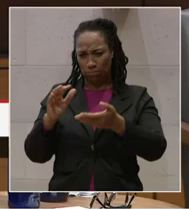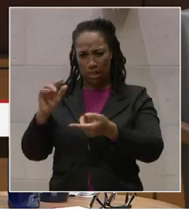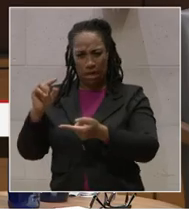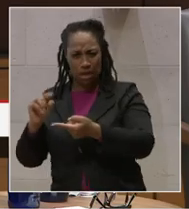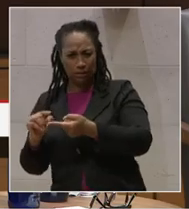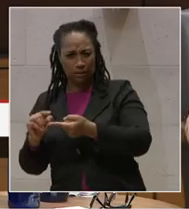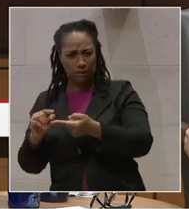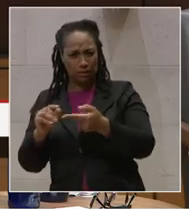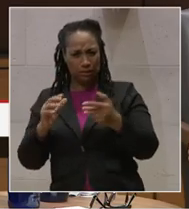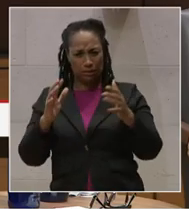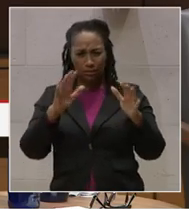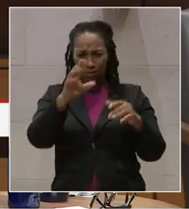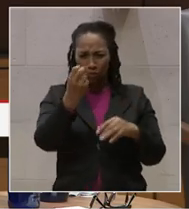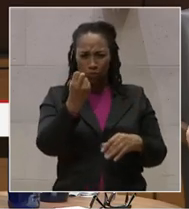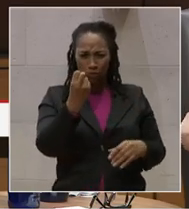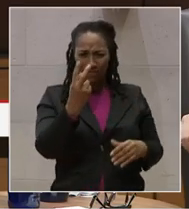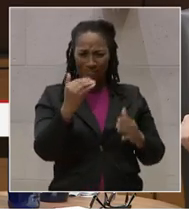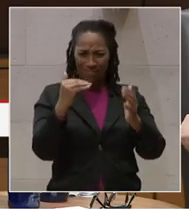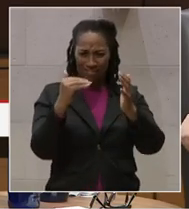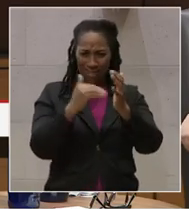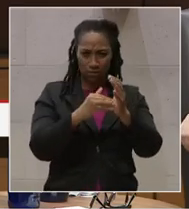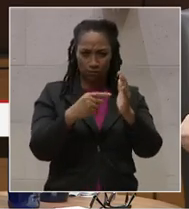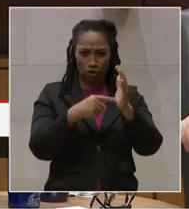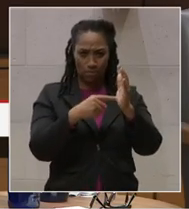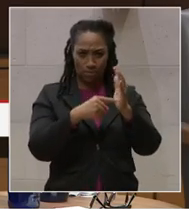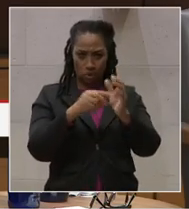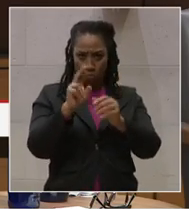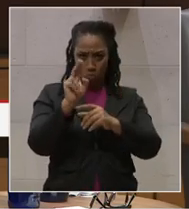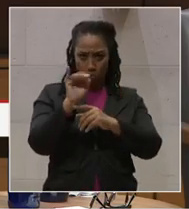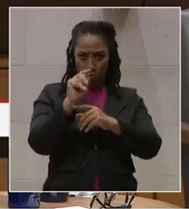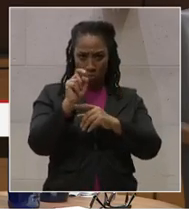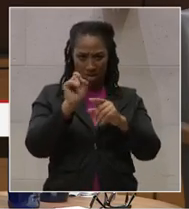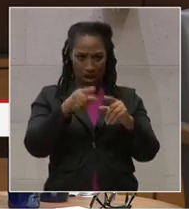we set neighborhood level affordable housing